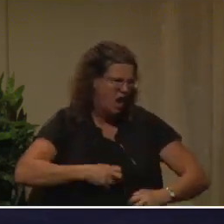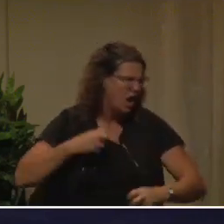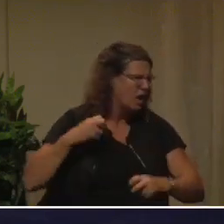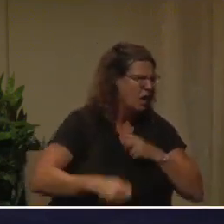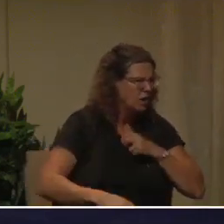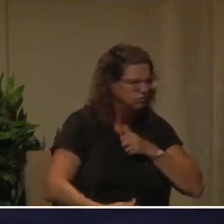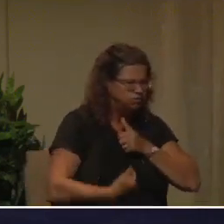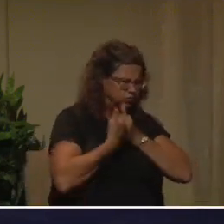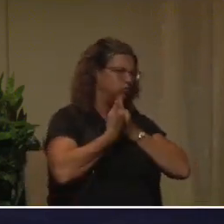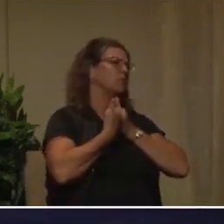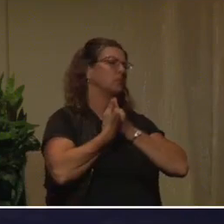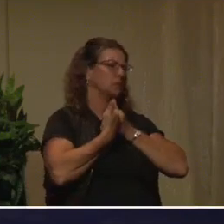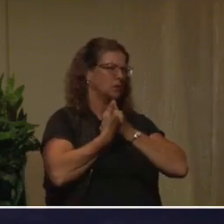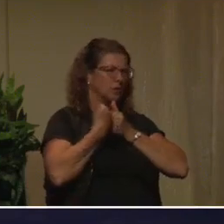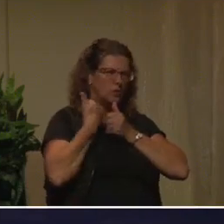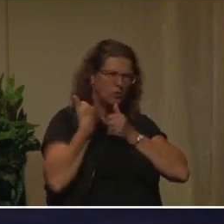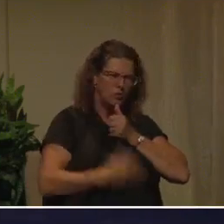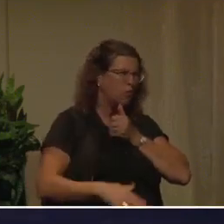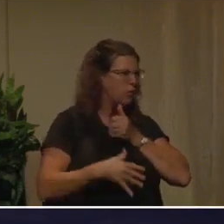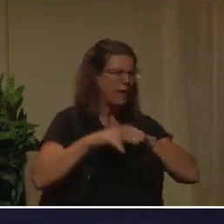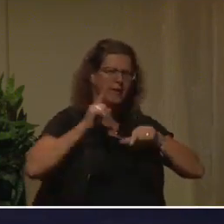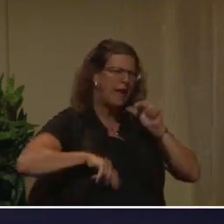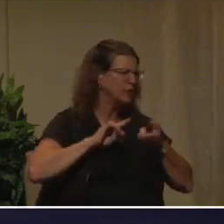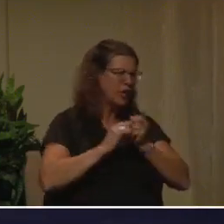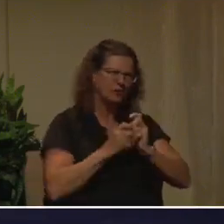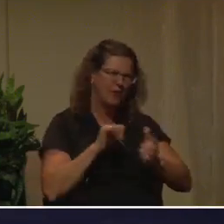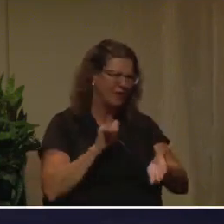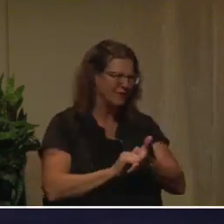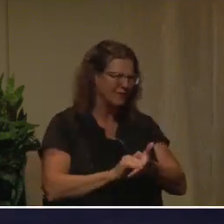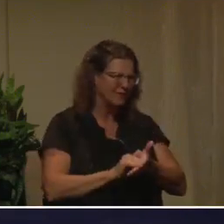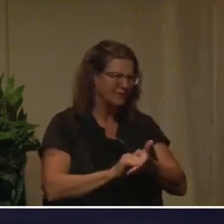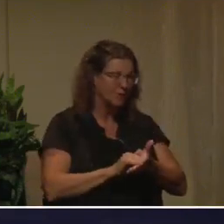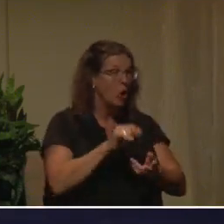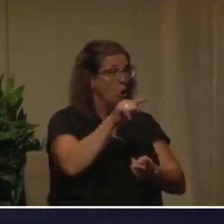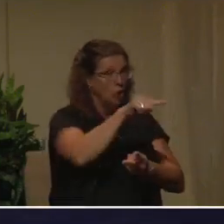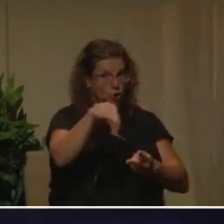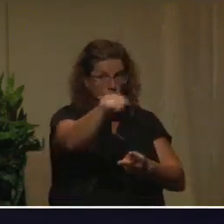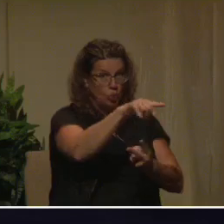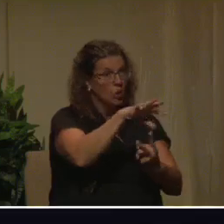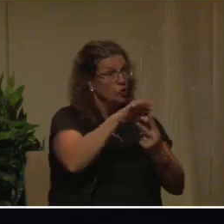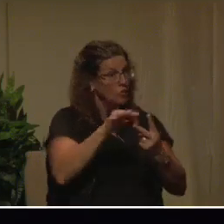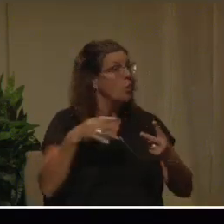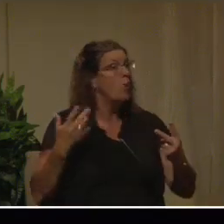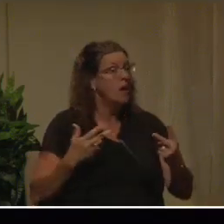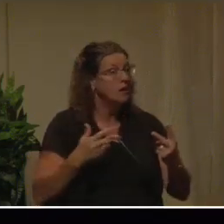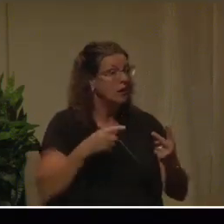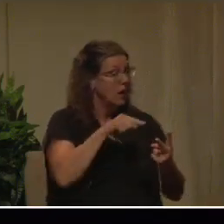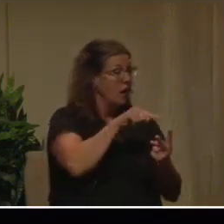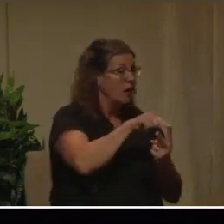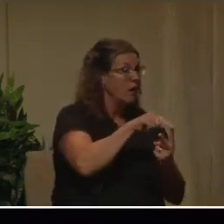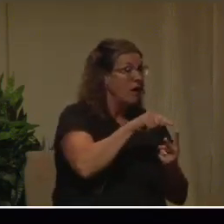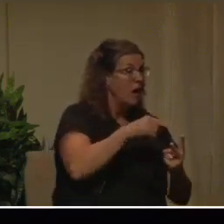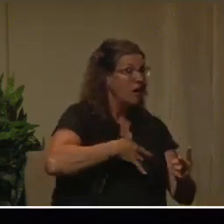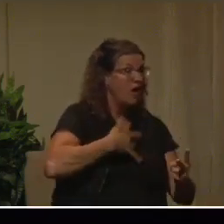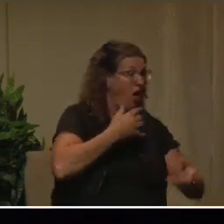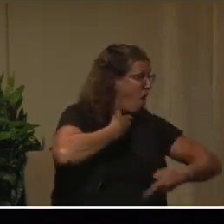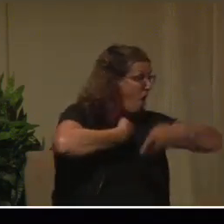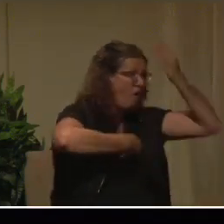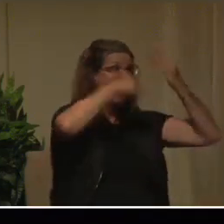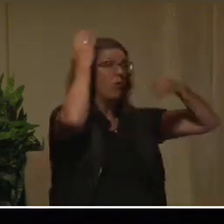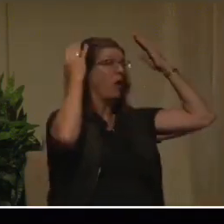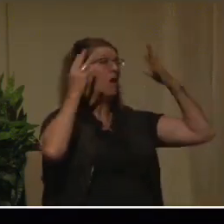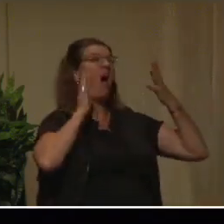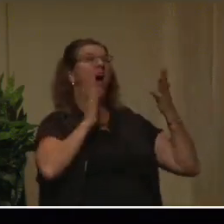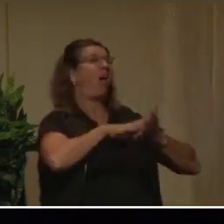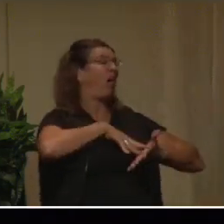of life. And you're either going to be resilient or you're going to be just overwhelmed by